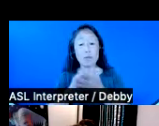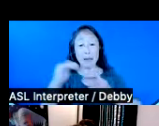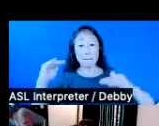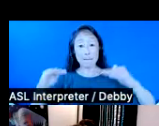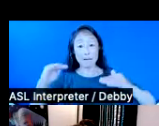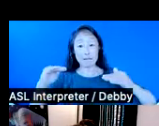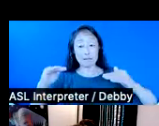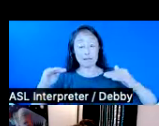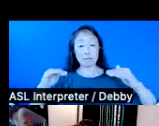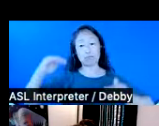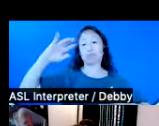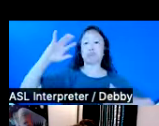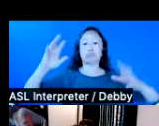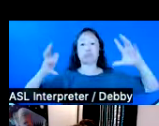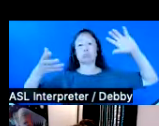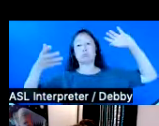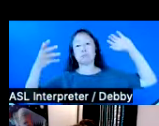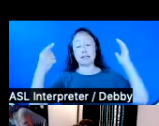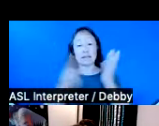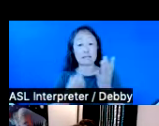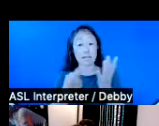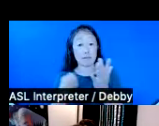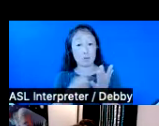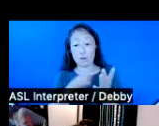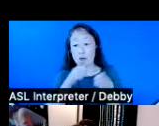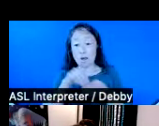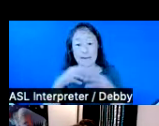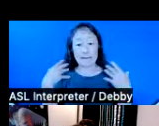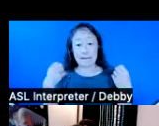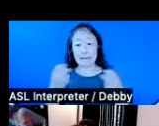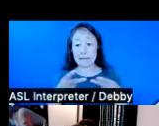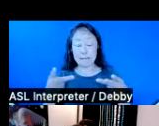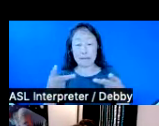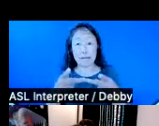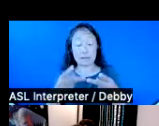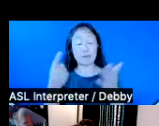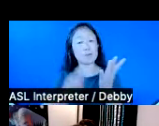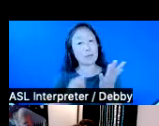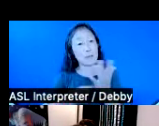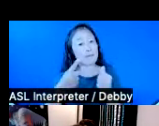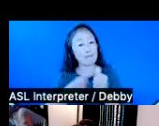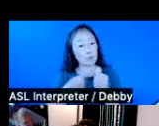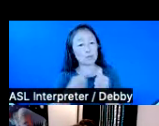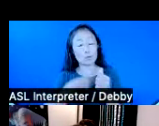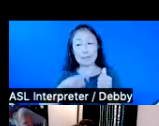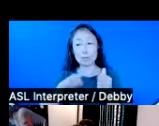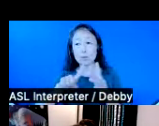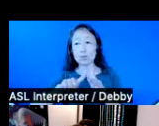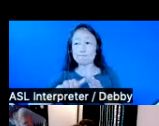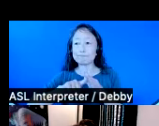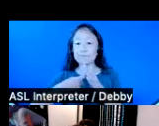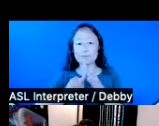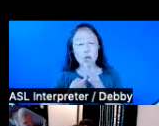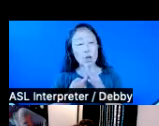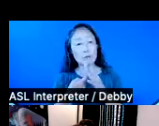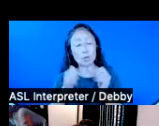not in a healing place. Sometimes that healing journey starts with just the body, going to a sane nurse, going to the